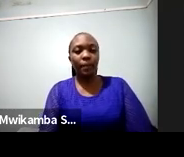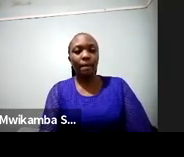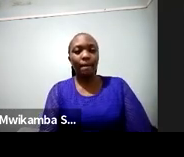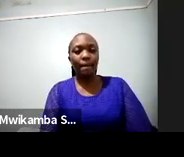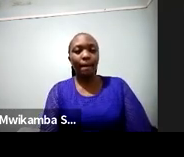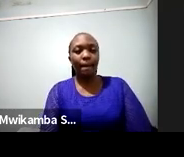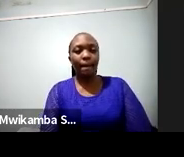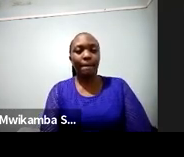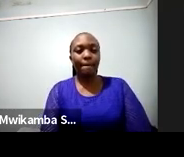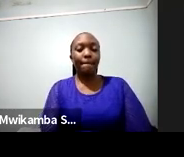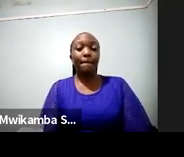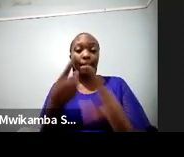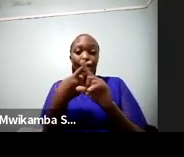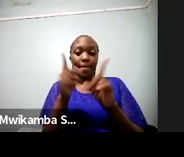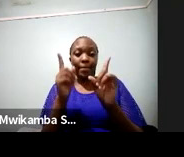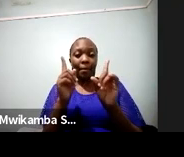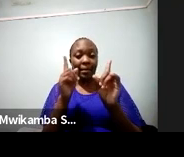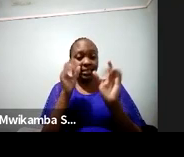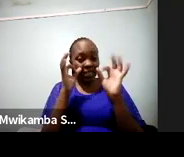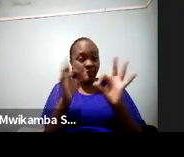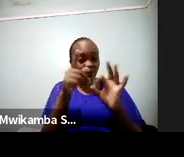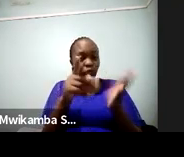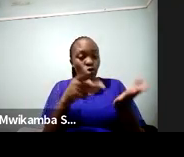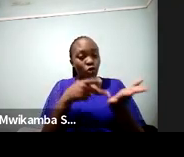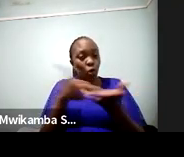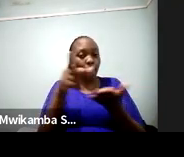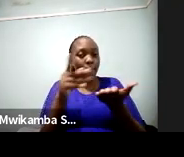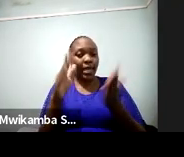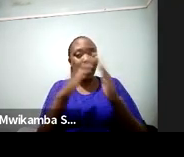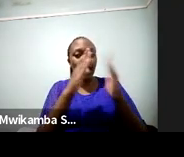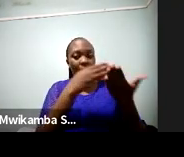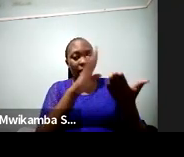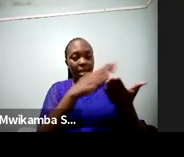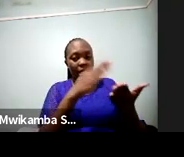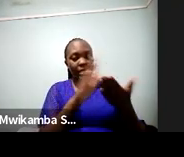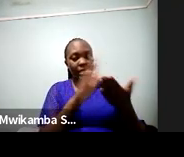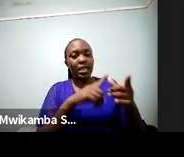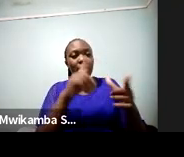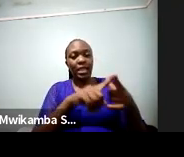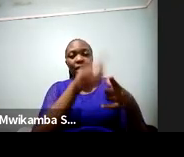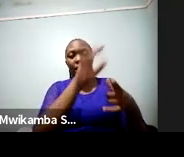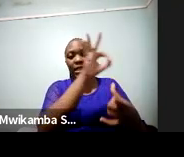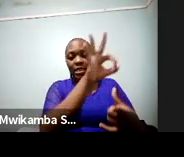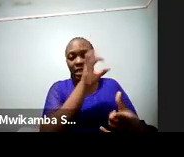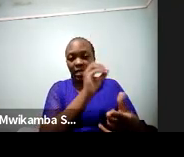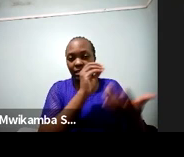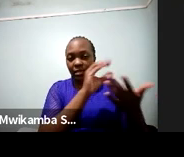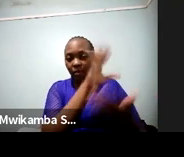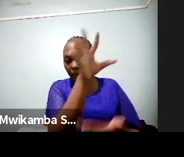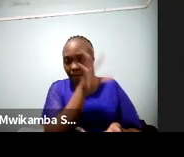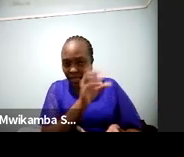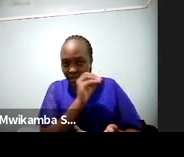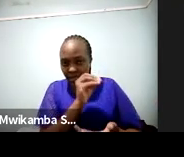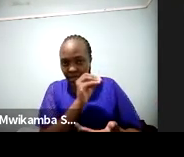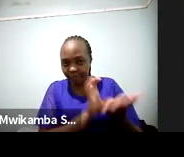if you are paying rent, then 30% will go to rent. But ensure that your utilities, your consumables, you